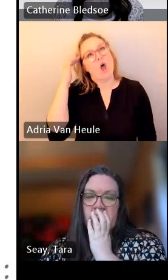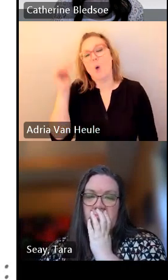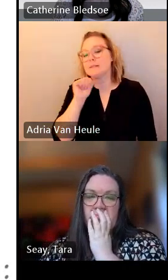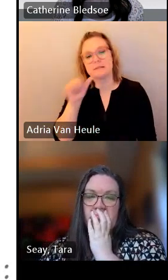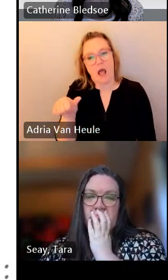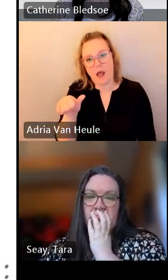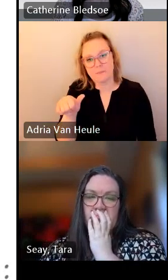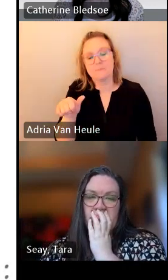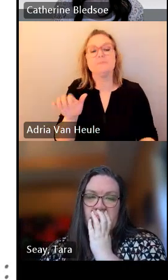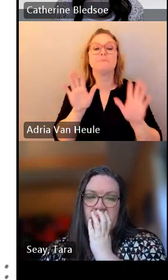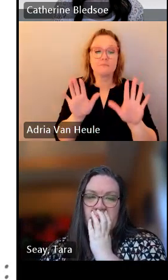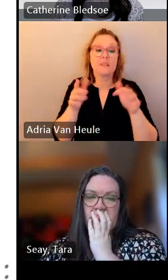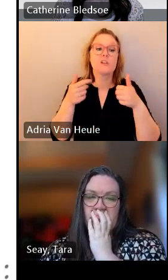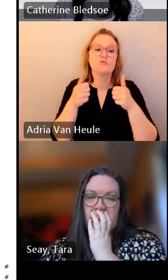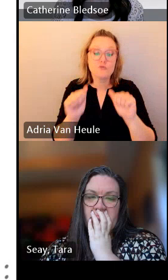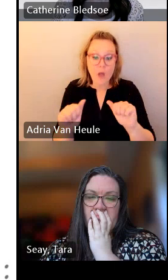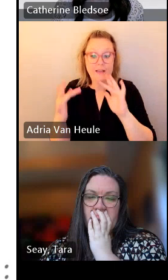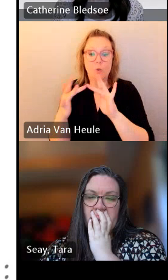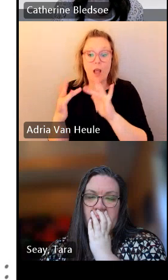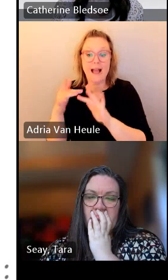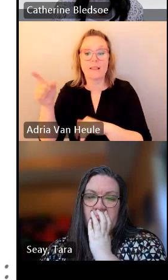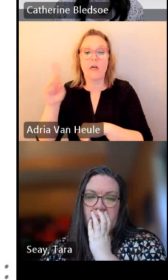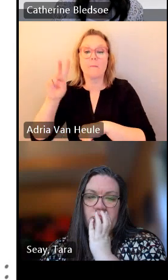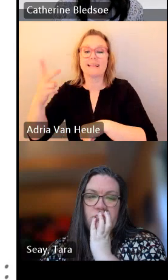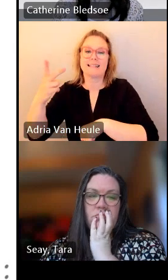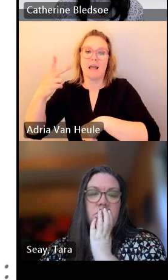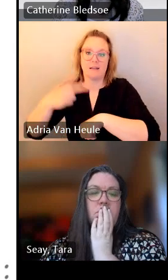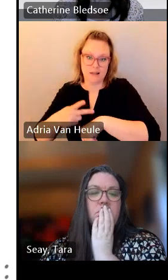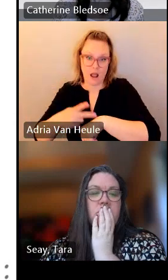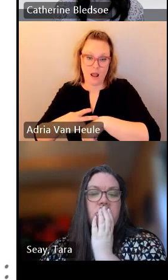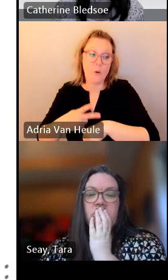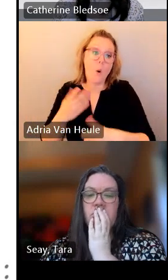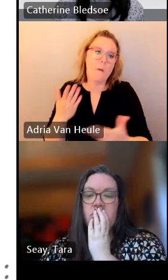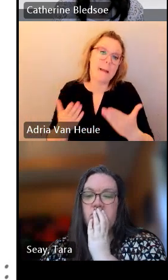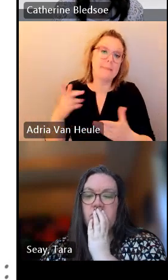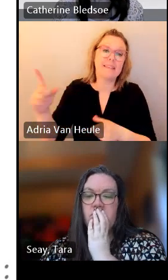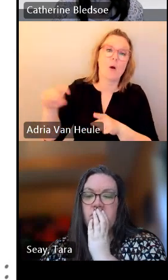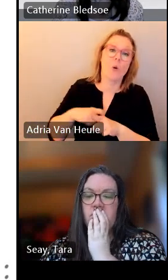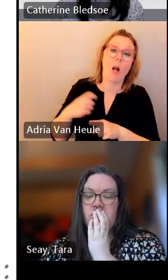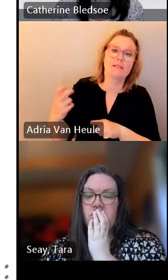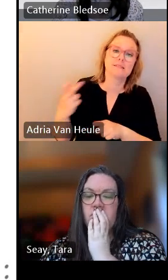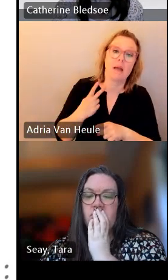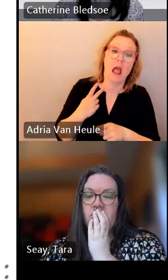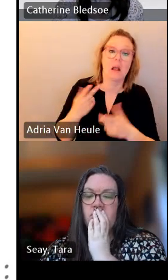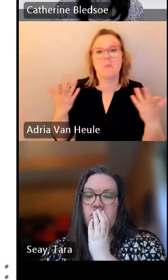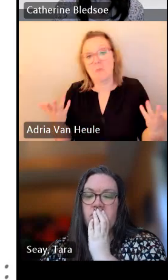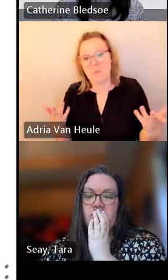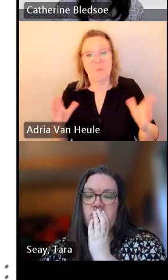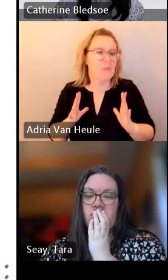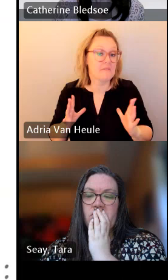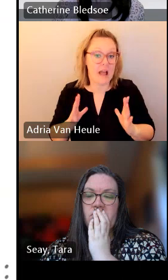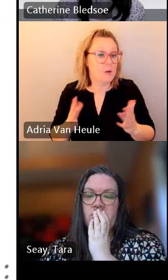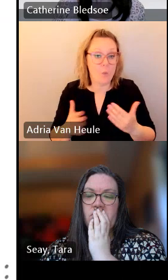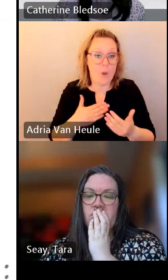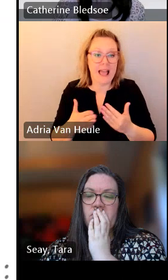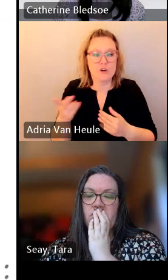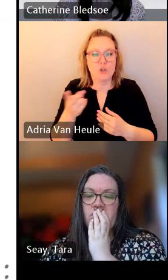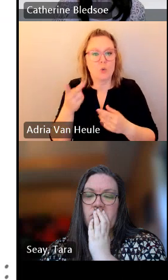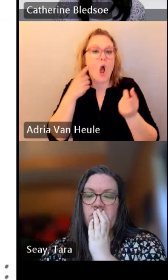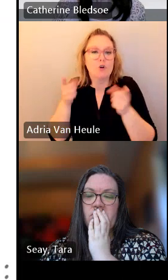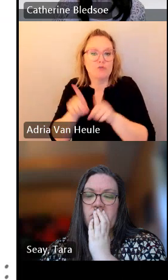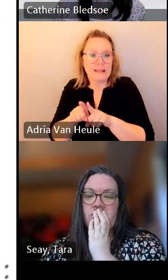you try to contact that student a second time at a later date, or maybe they'll call you back if that's what you've agreed to. And the second time that you contact that student,